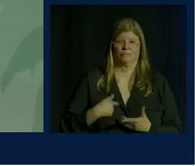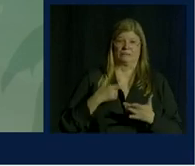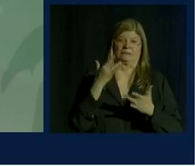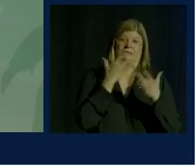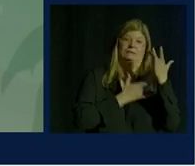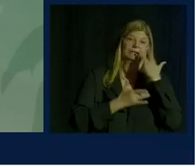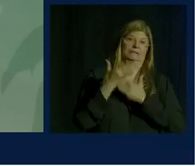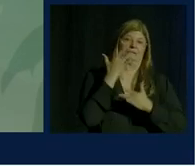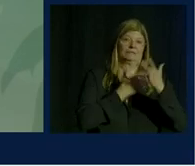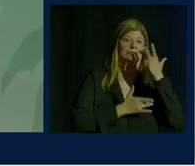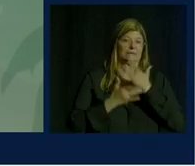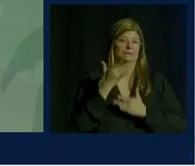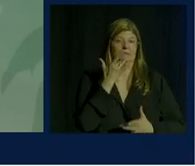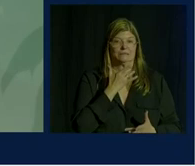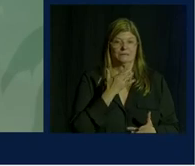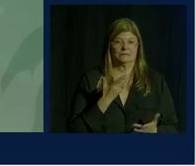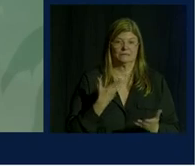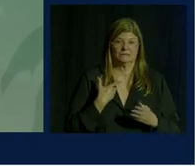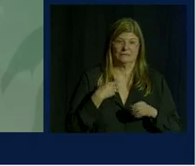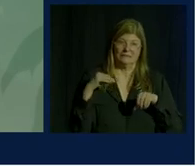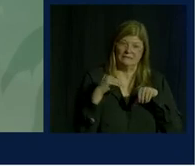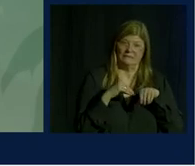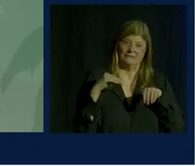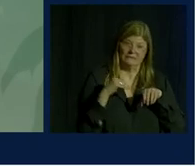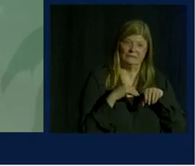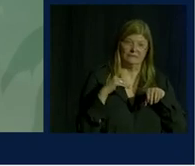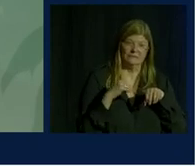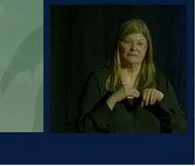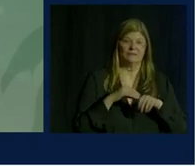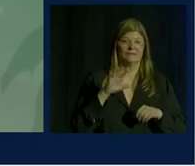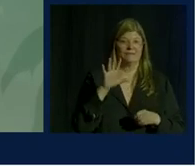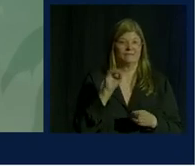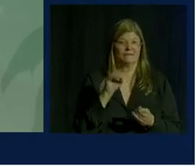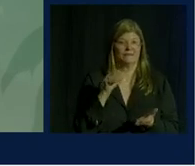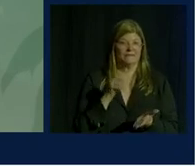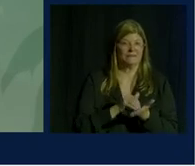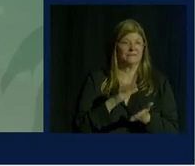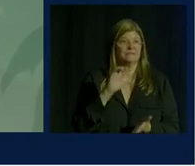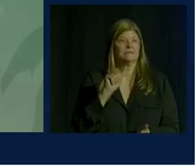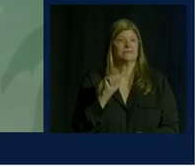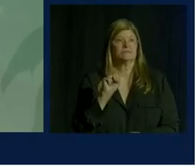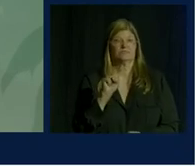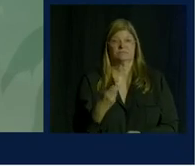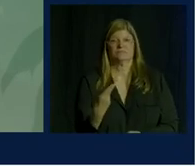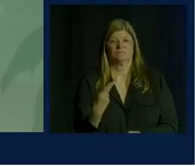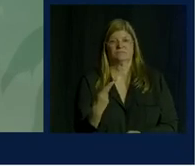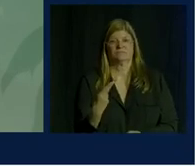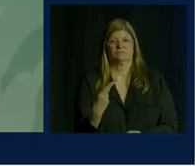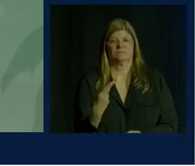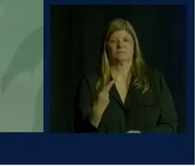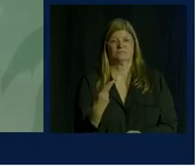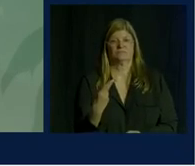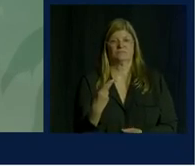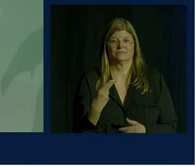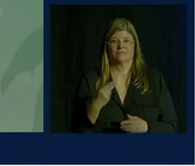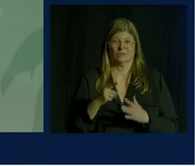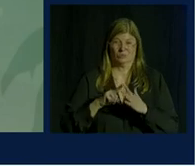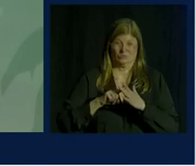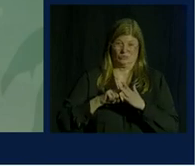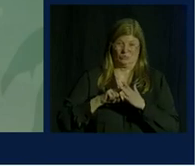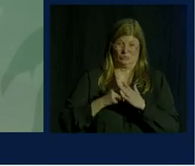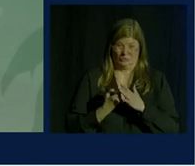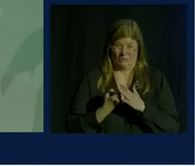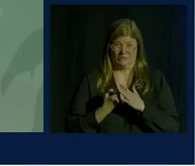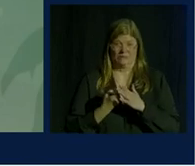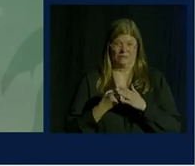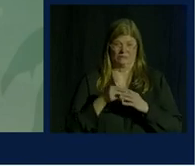over $50,000 in cash. And then in the initial year, purchased a